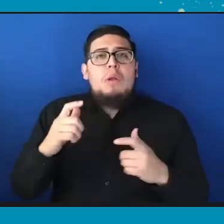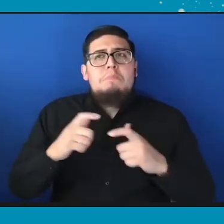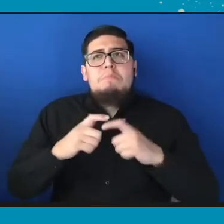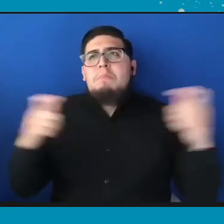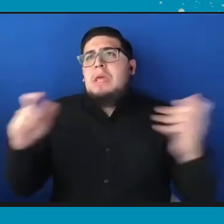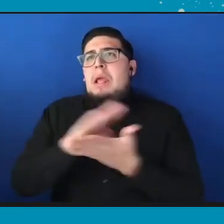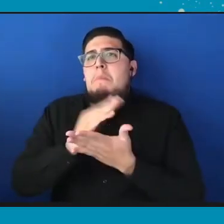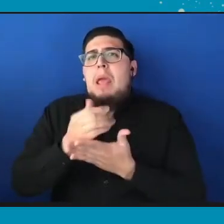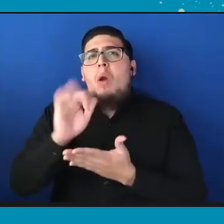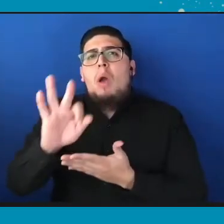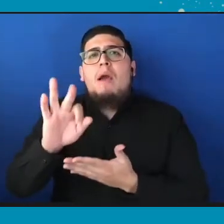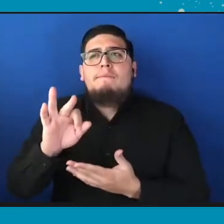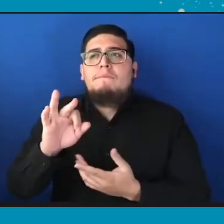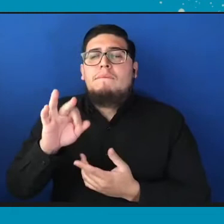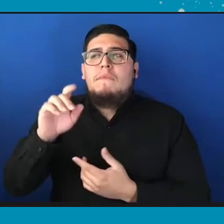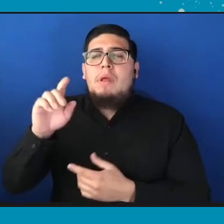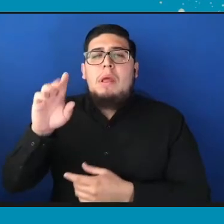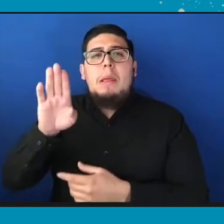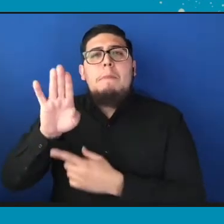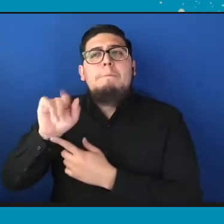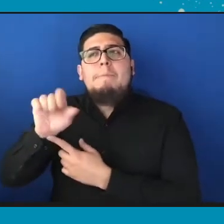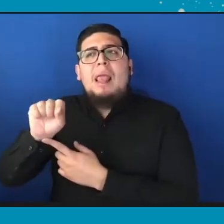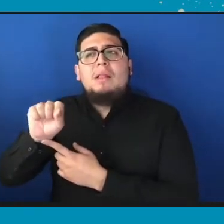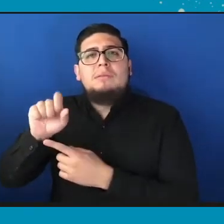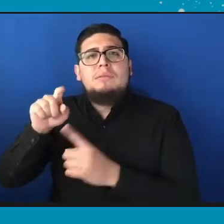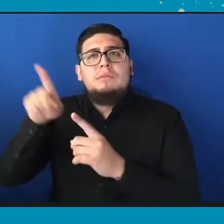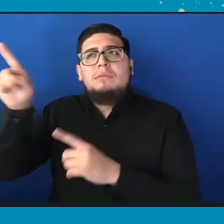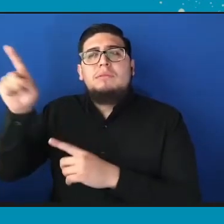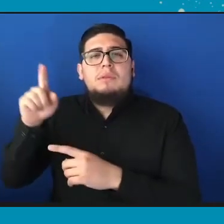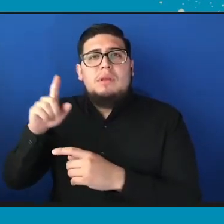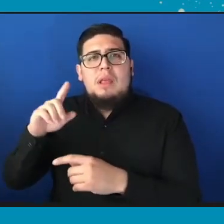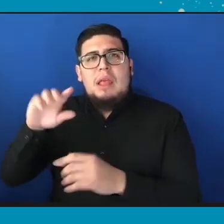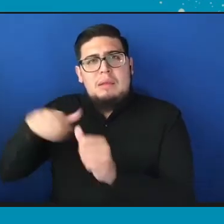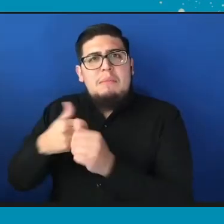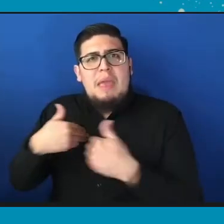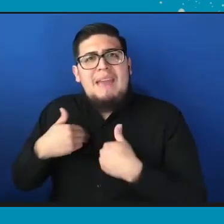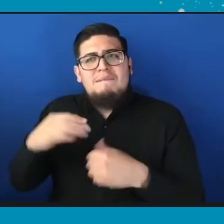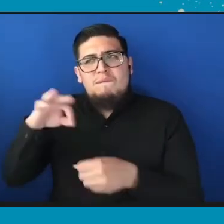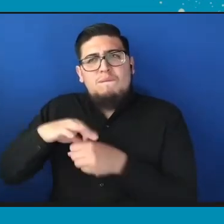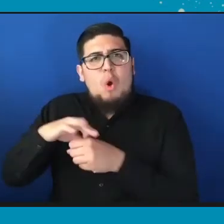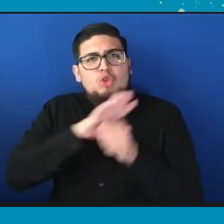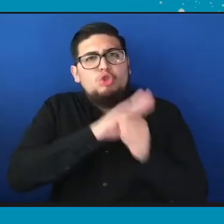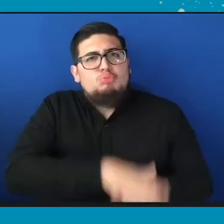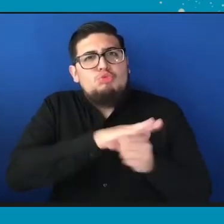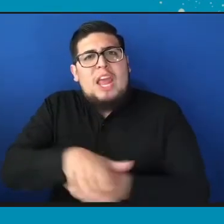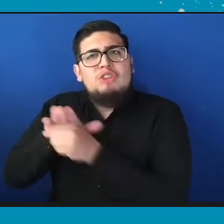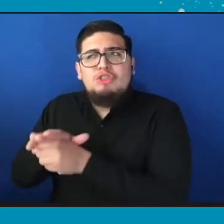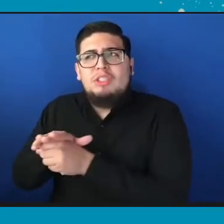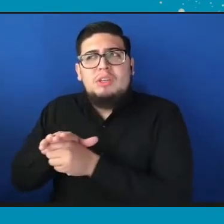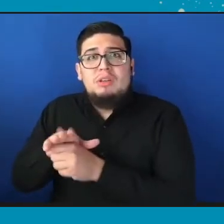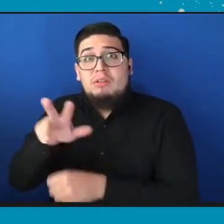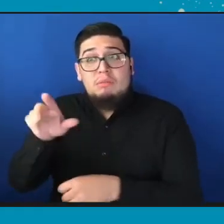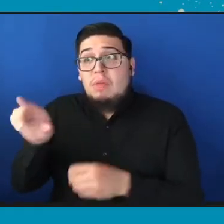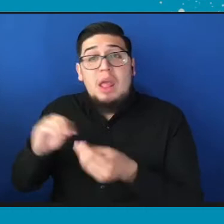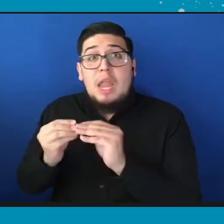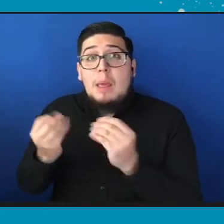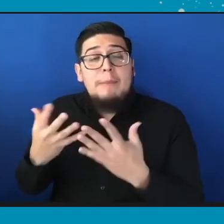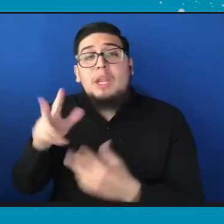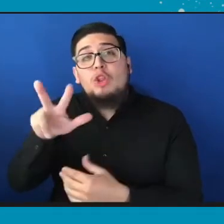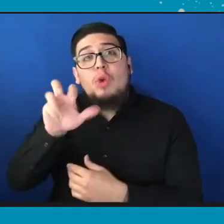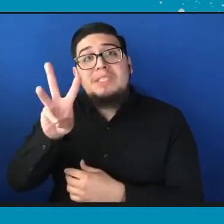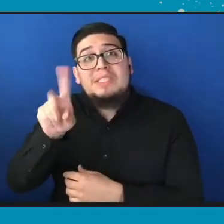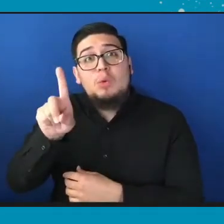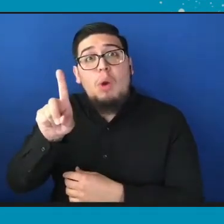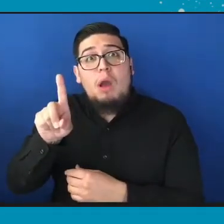suppression bills that is expanding around these countries in 47 states, 361 and counting. This is what Ruth